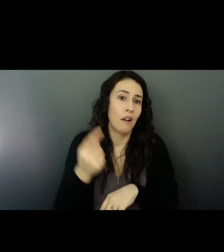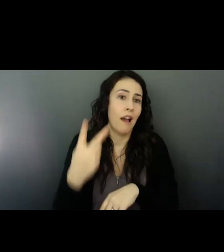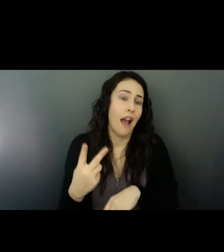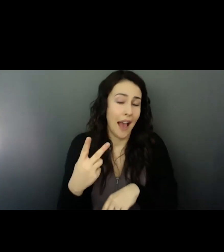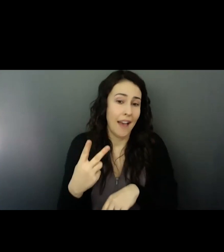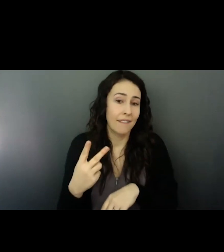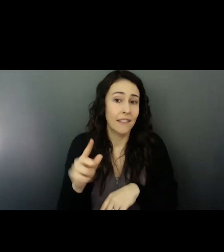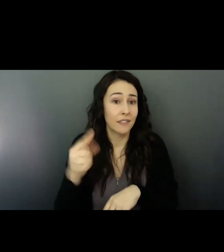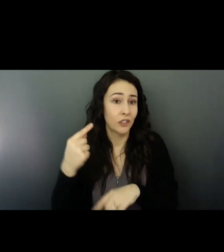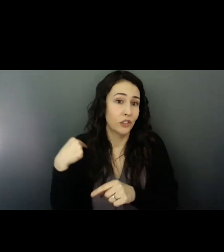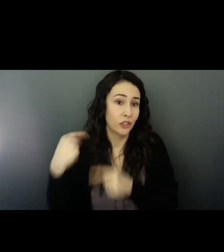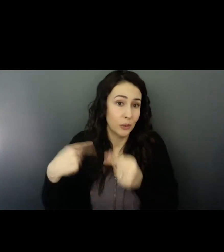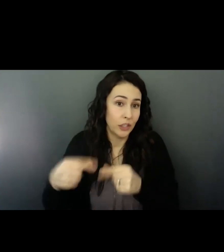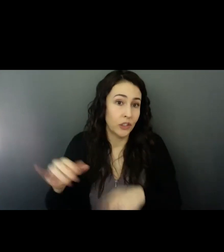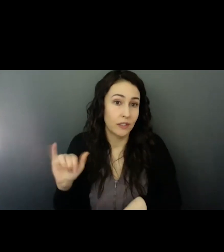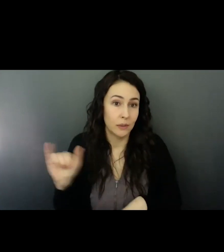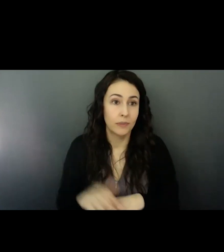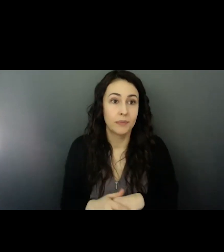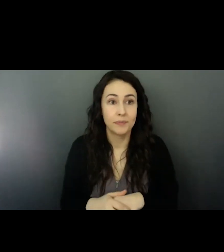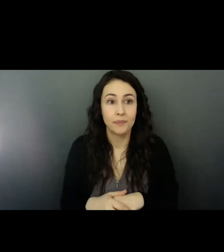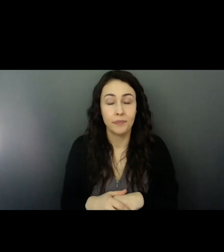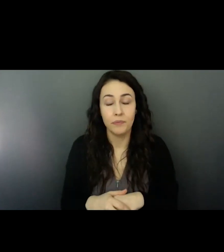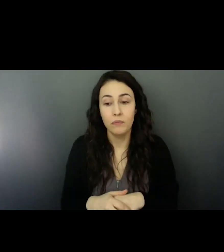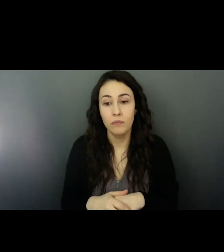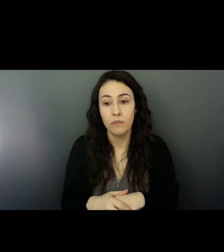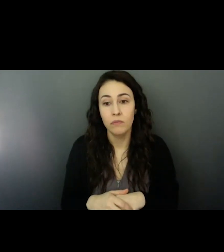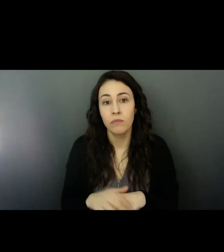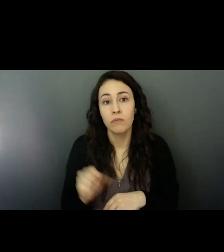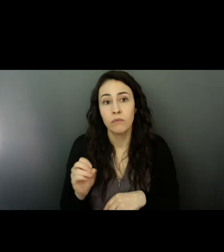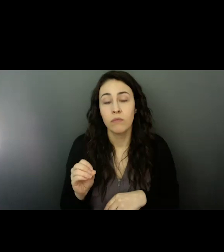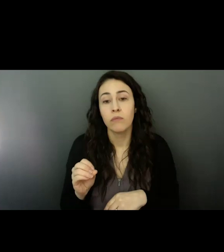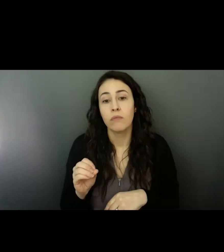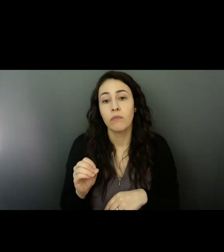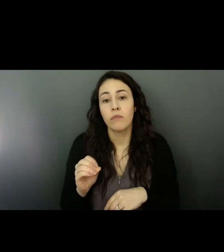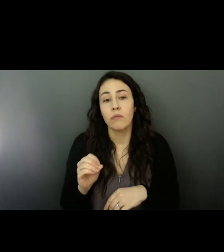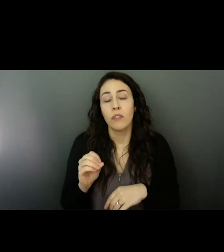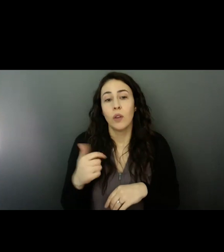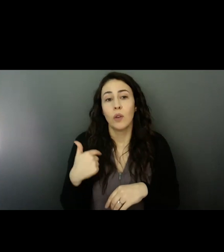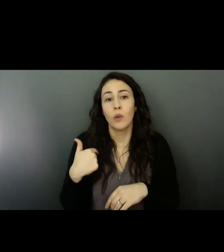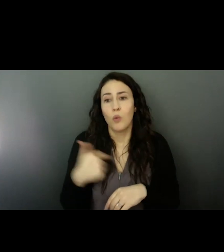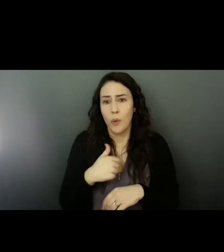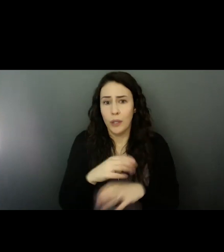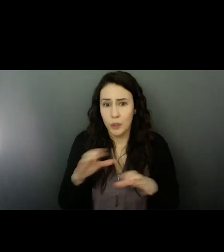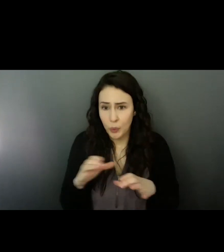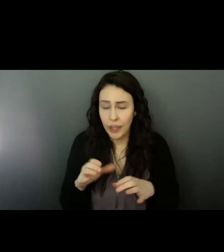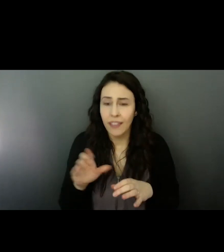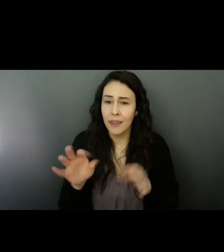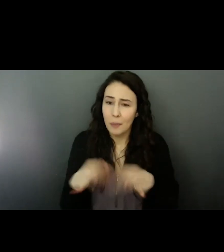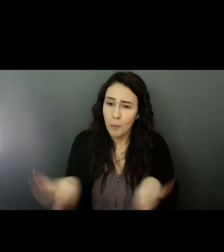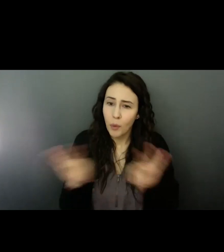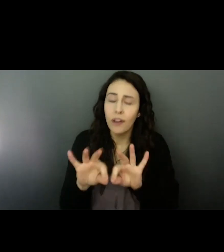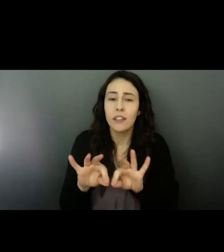well. So, the importance of what we're doing you can't lose sight of that,